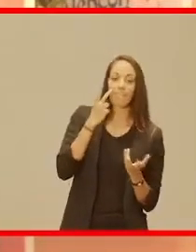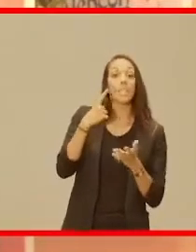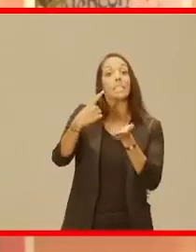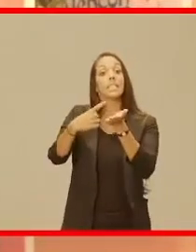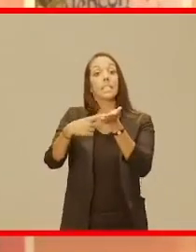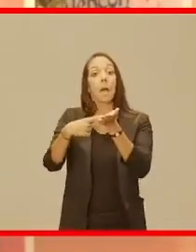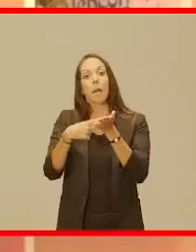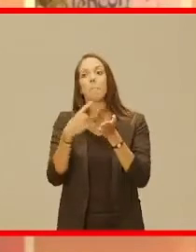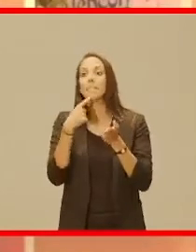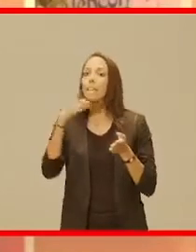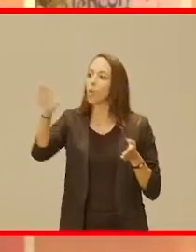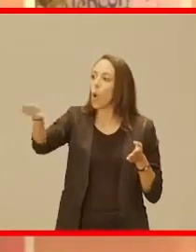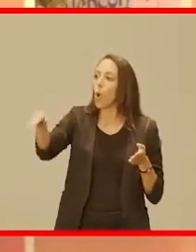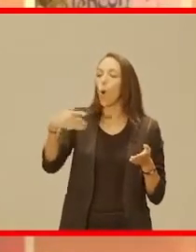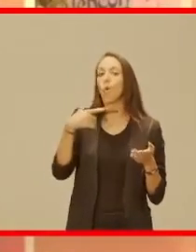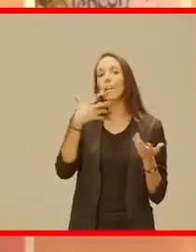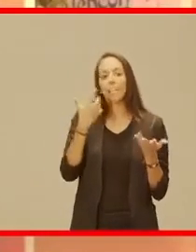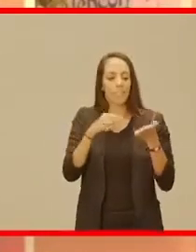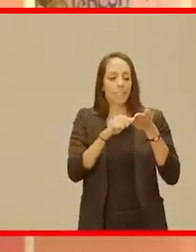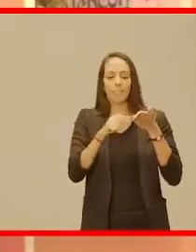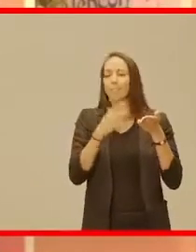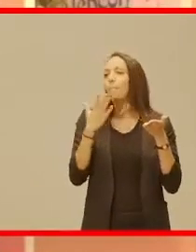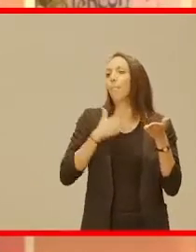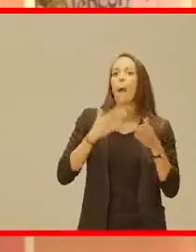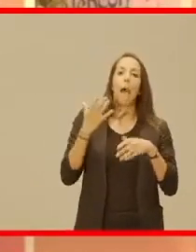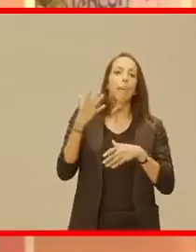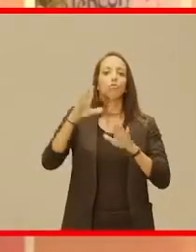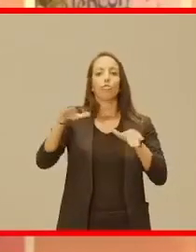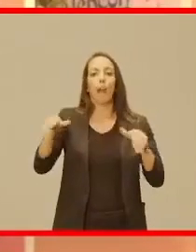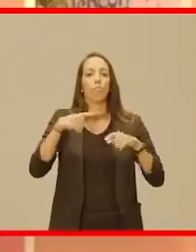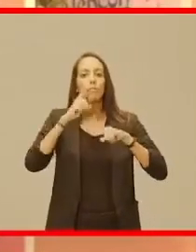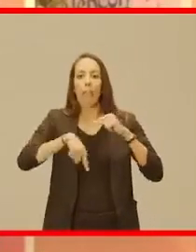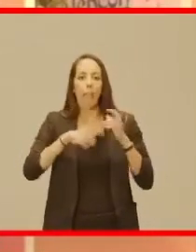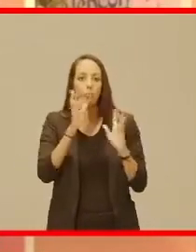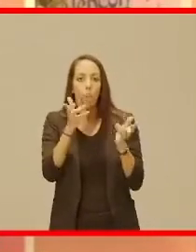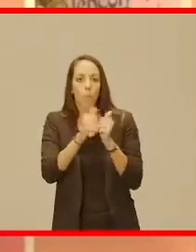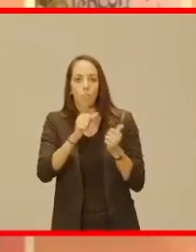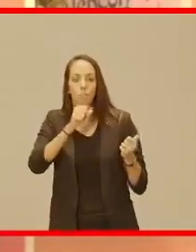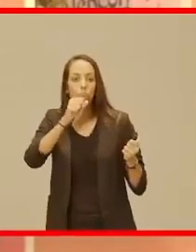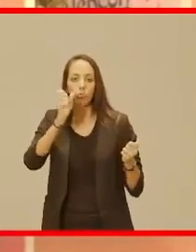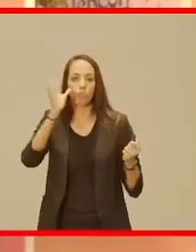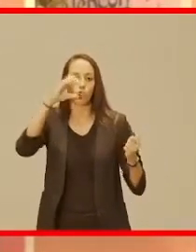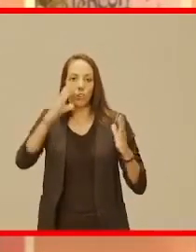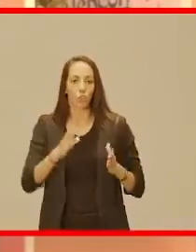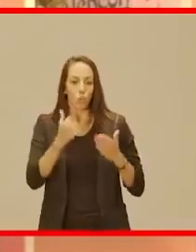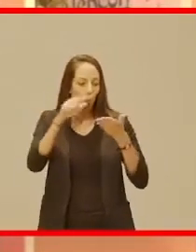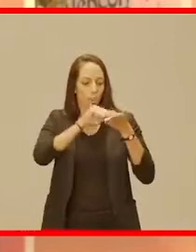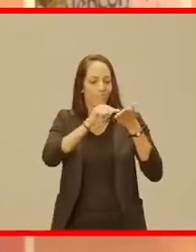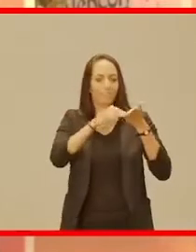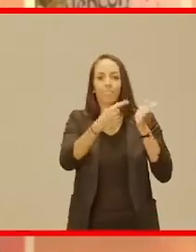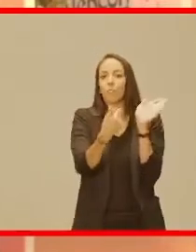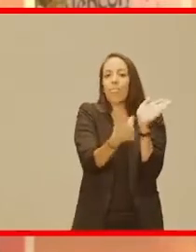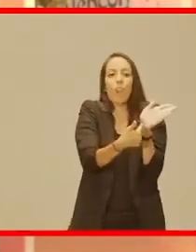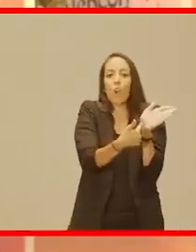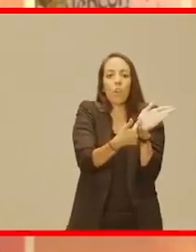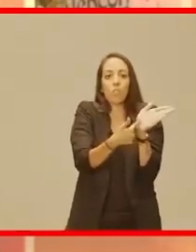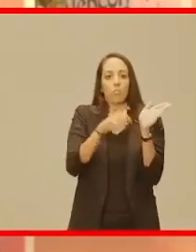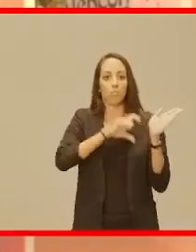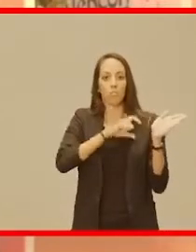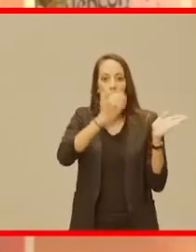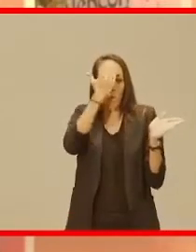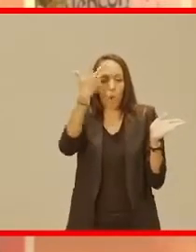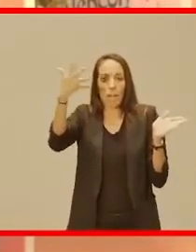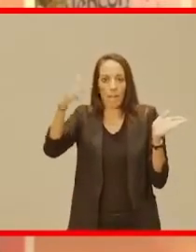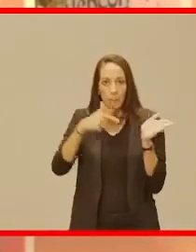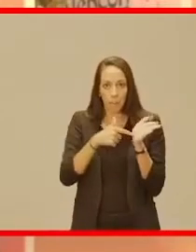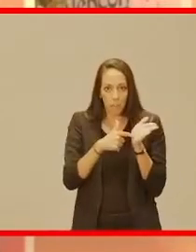doesn't like talking to strangers or something like that. So like what, like, you know, as far as this goes, like what